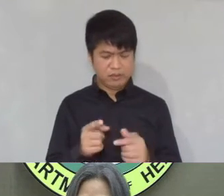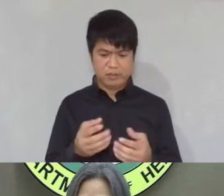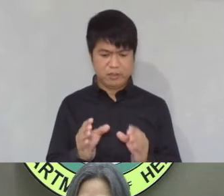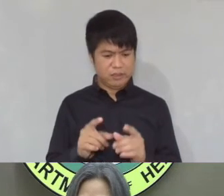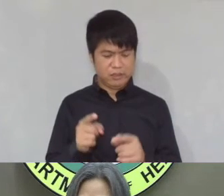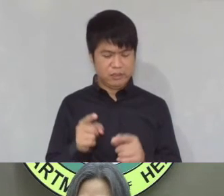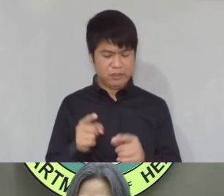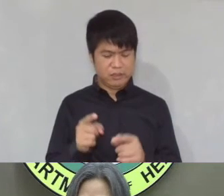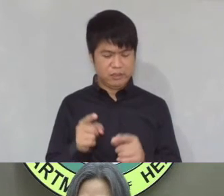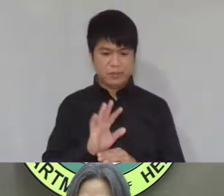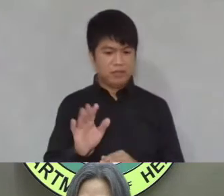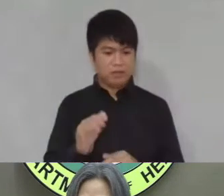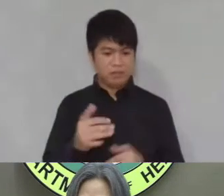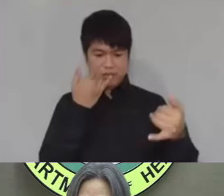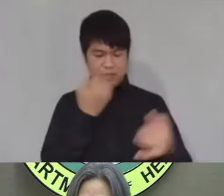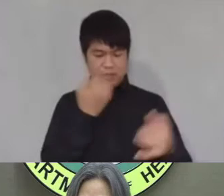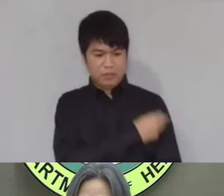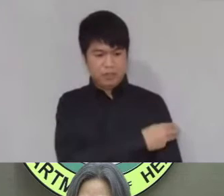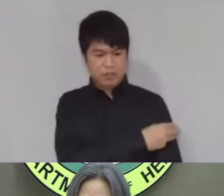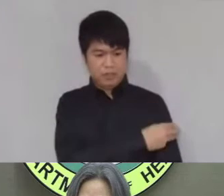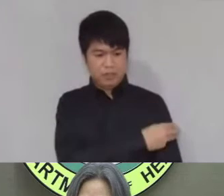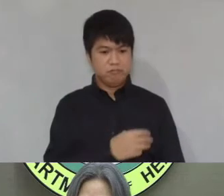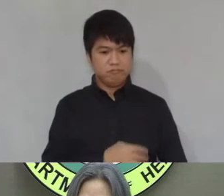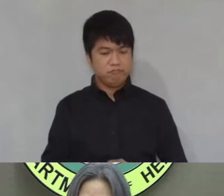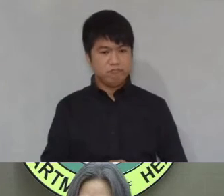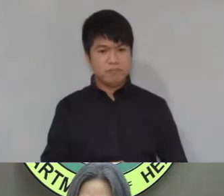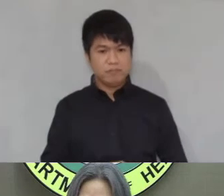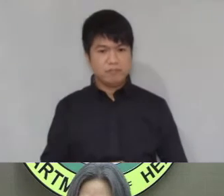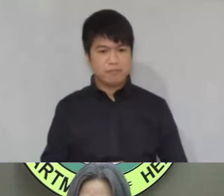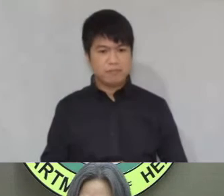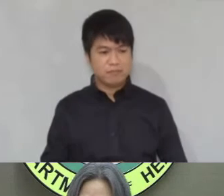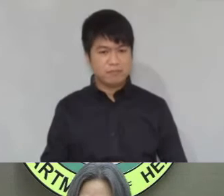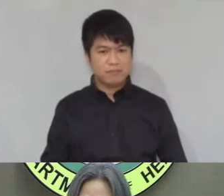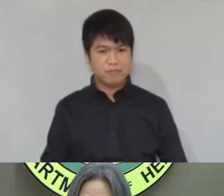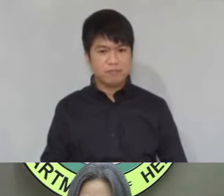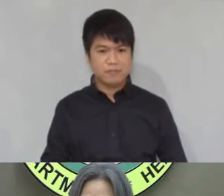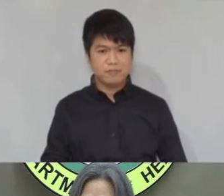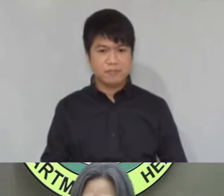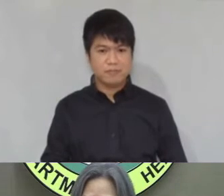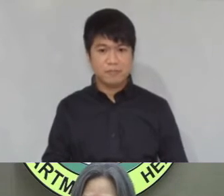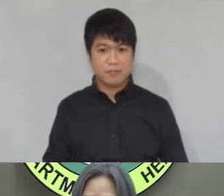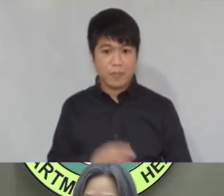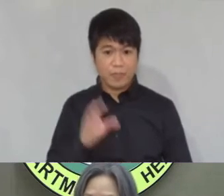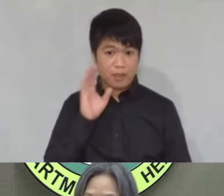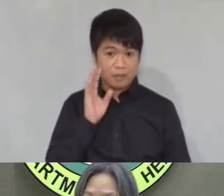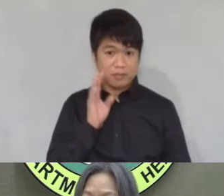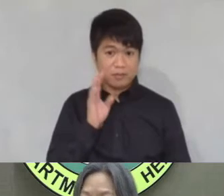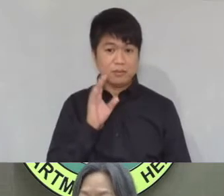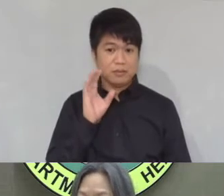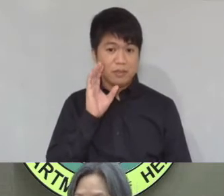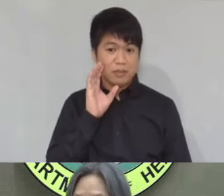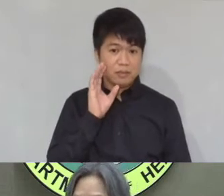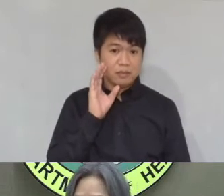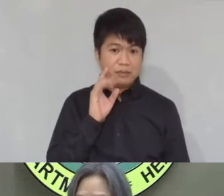There's no need, yes. Okay, thank you. Hindi pa makapasok si Dr. Okay,